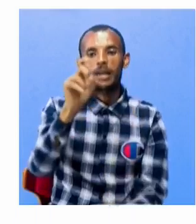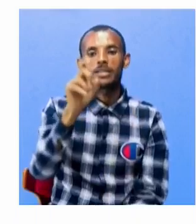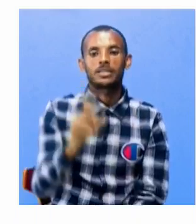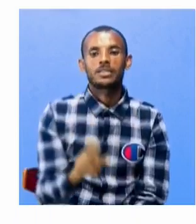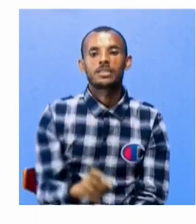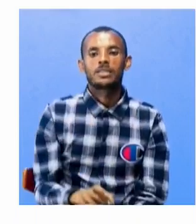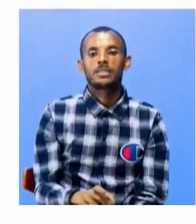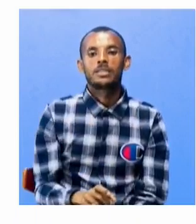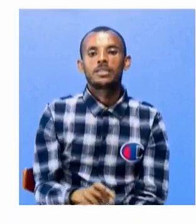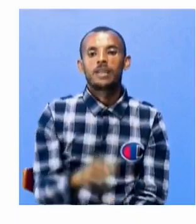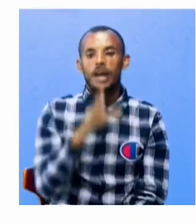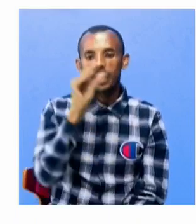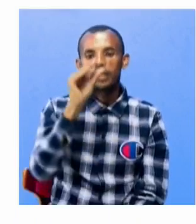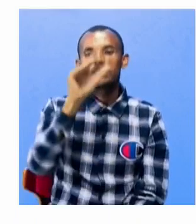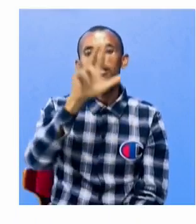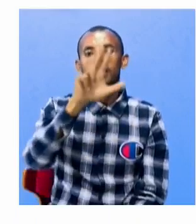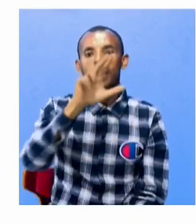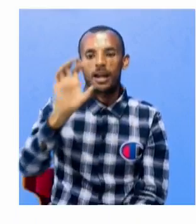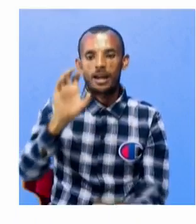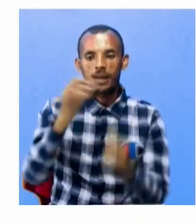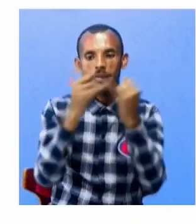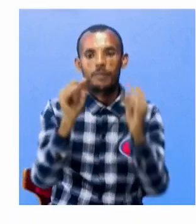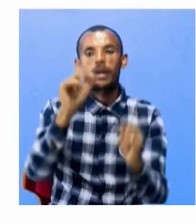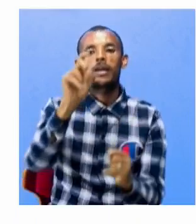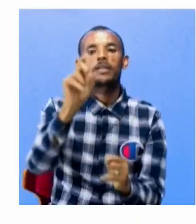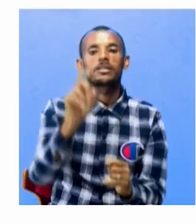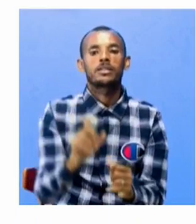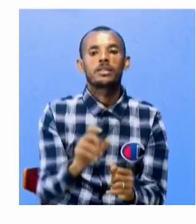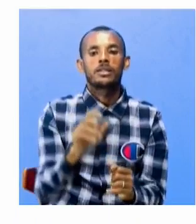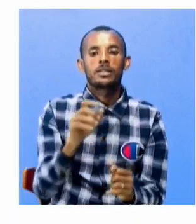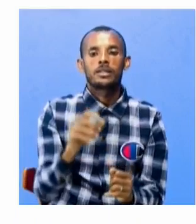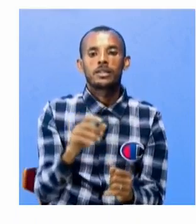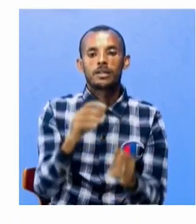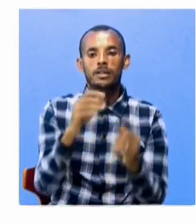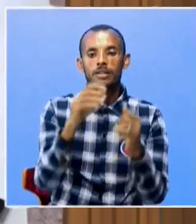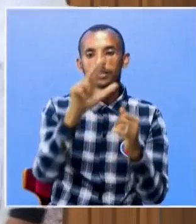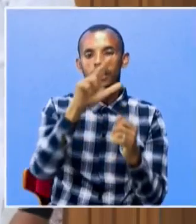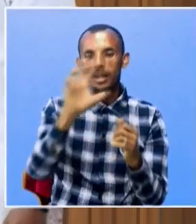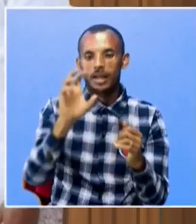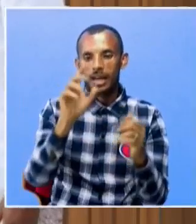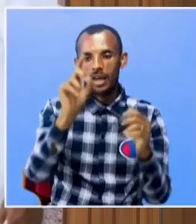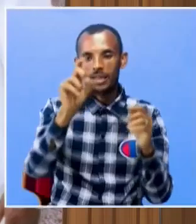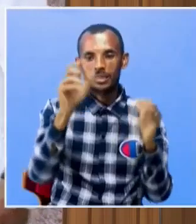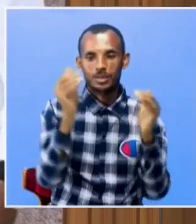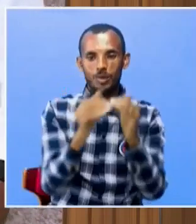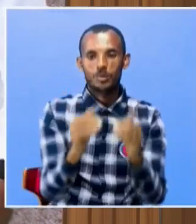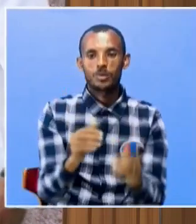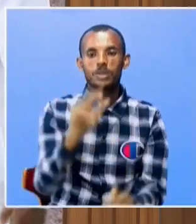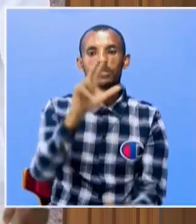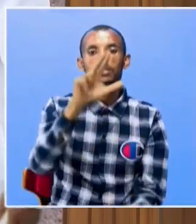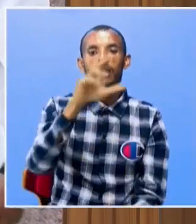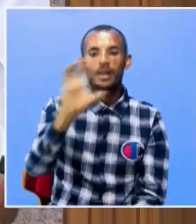Therefore, finally you have this cancels out. X is equal to 300 divided